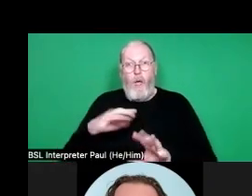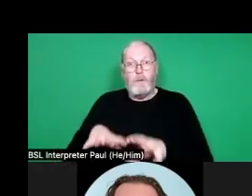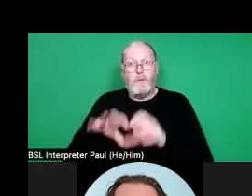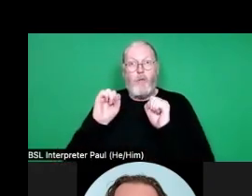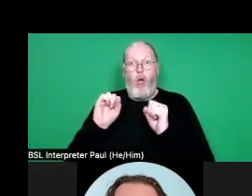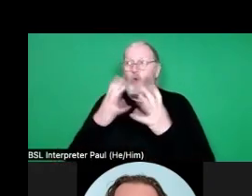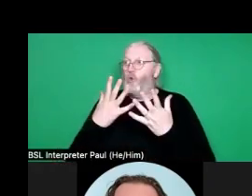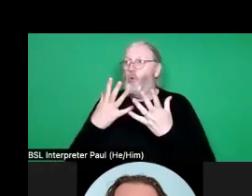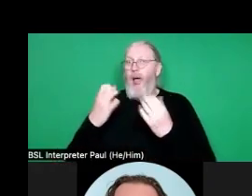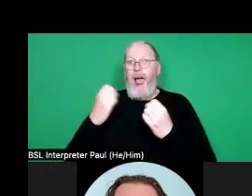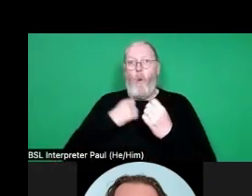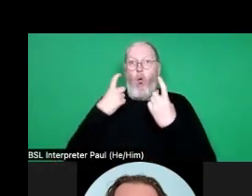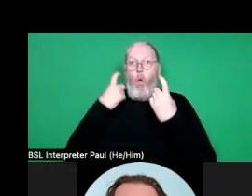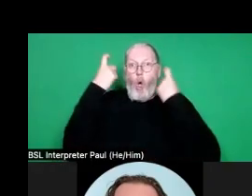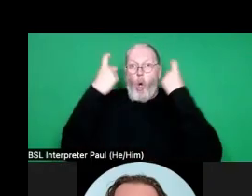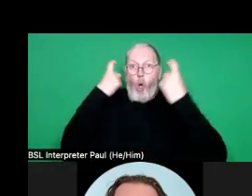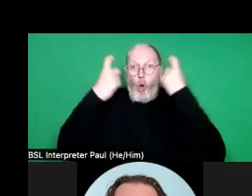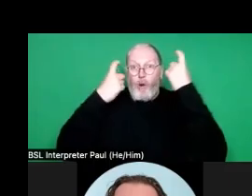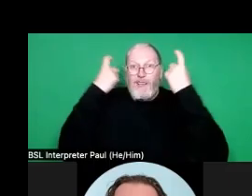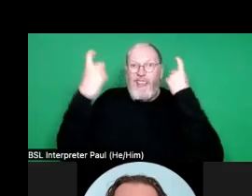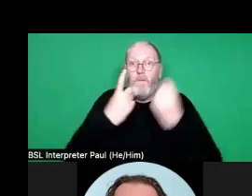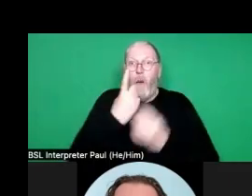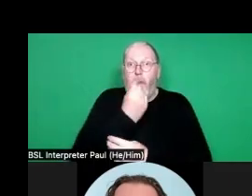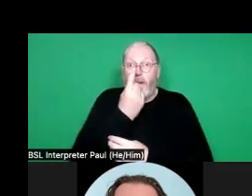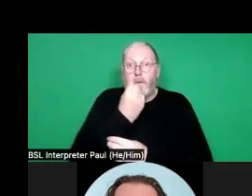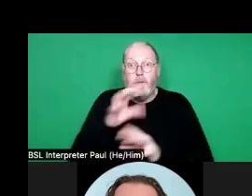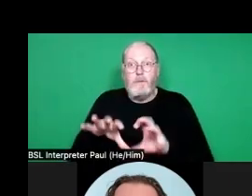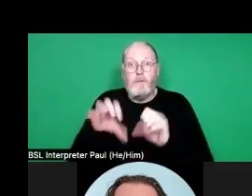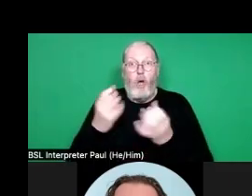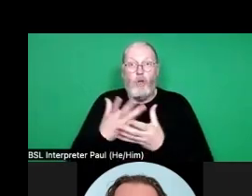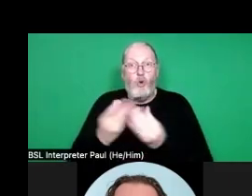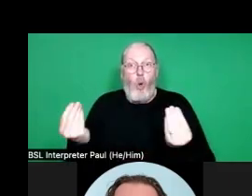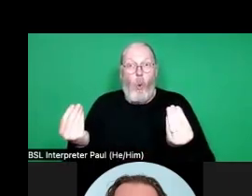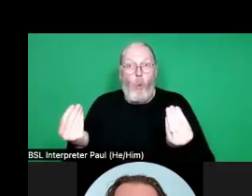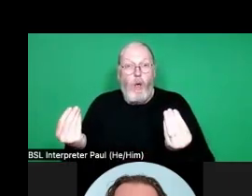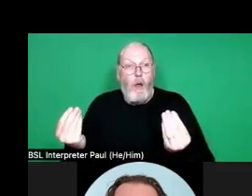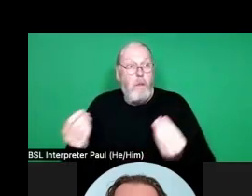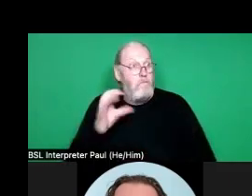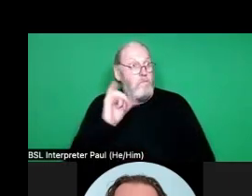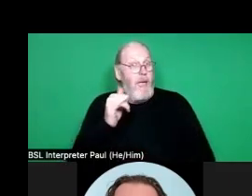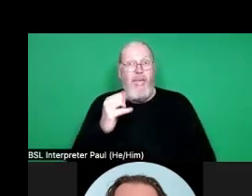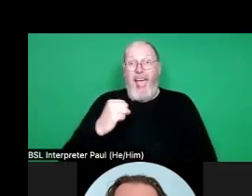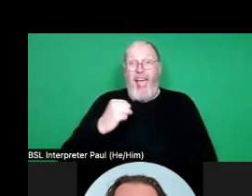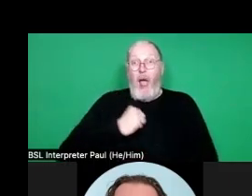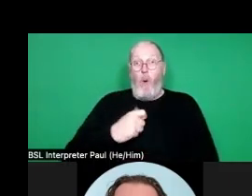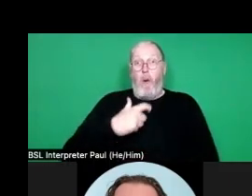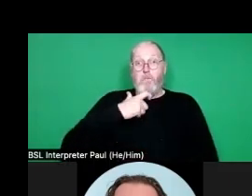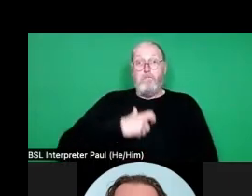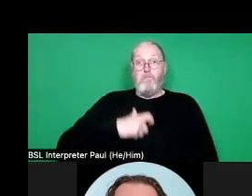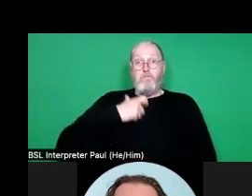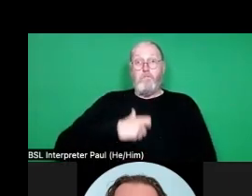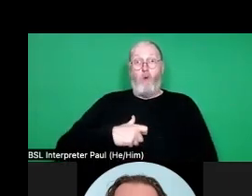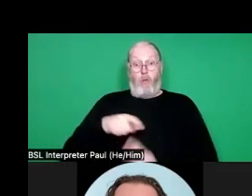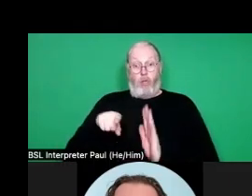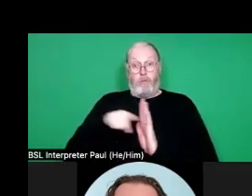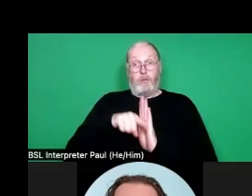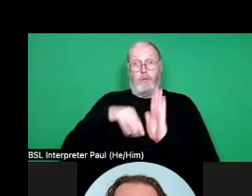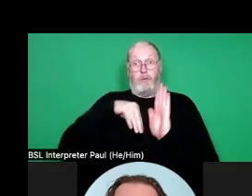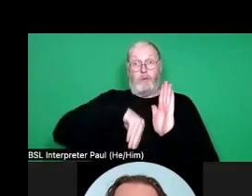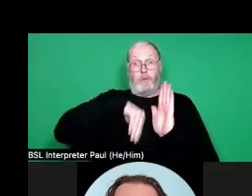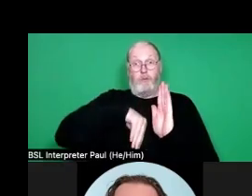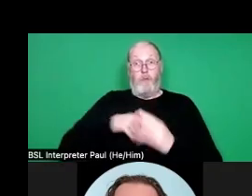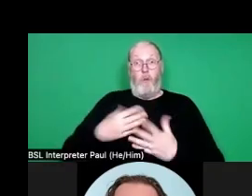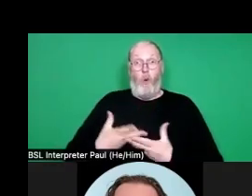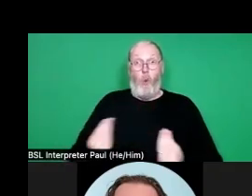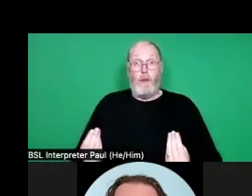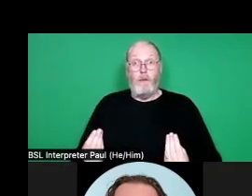even more, and maybe even our moral compass. The phrase "adapt or die" pushes us further